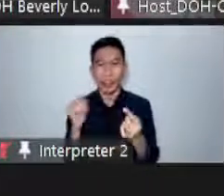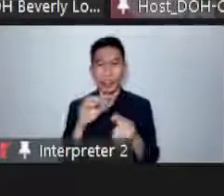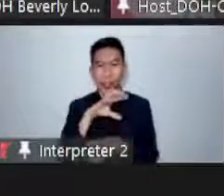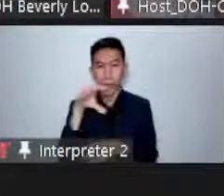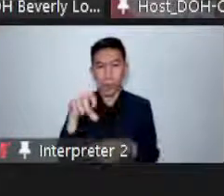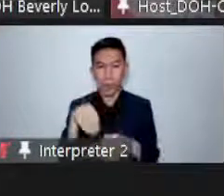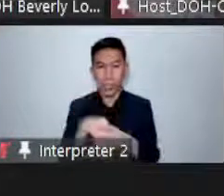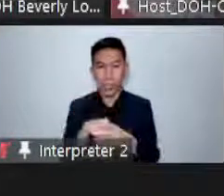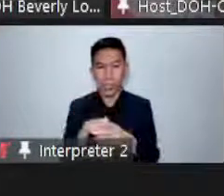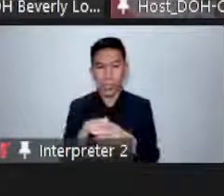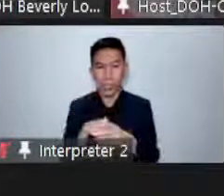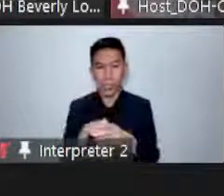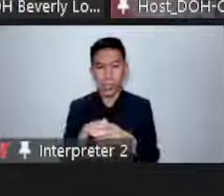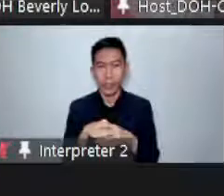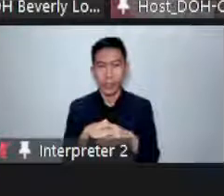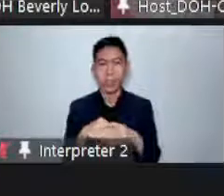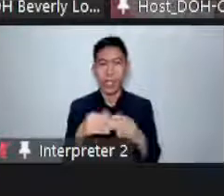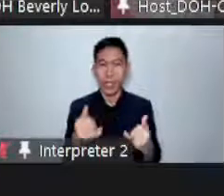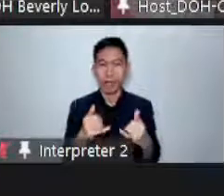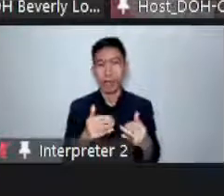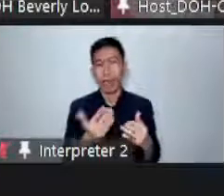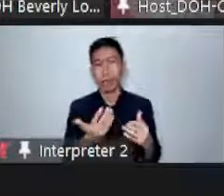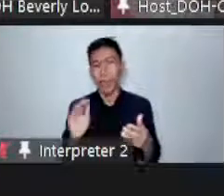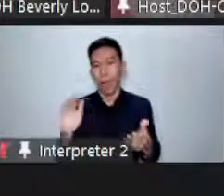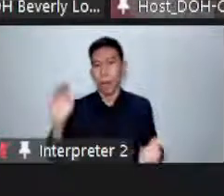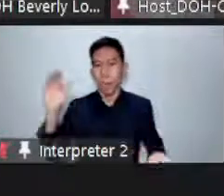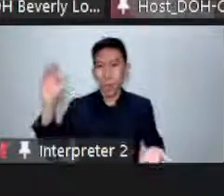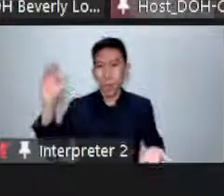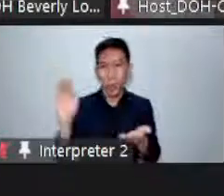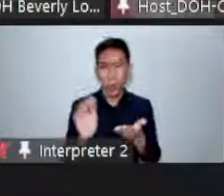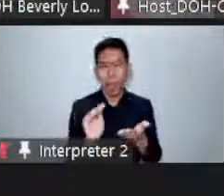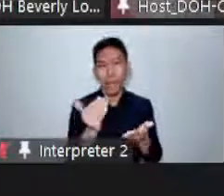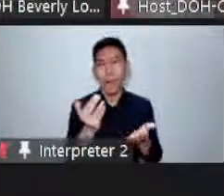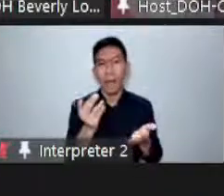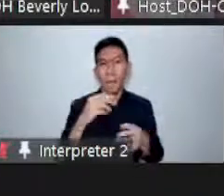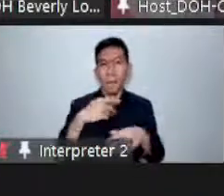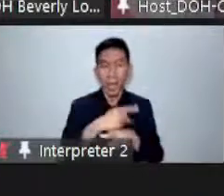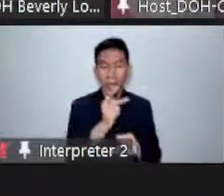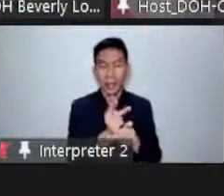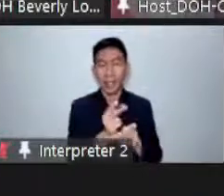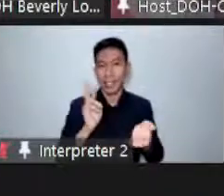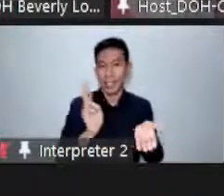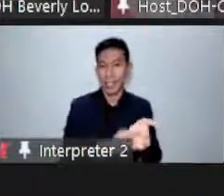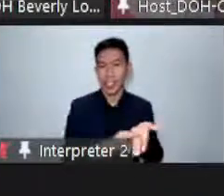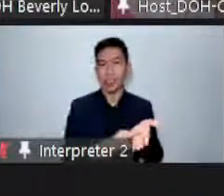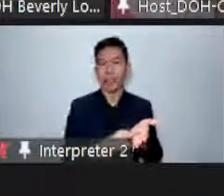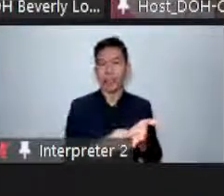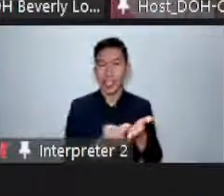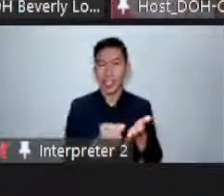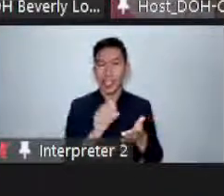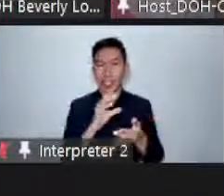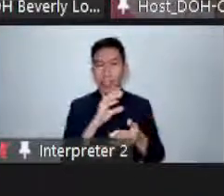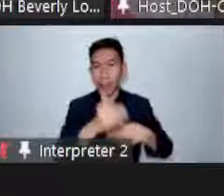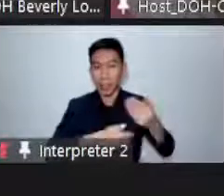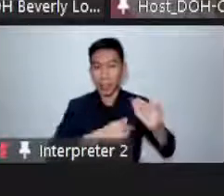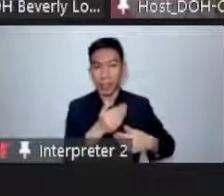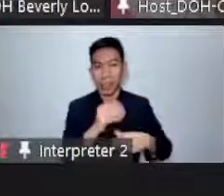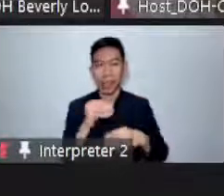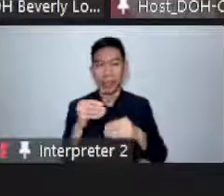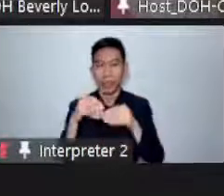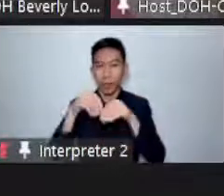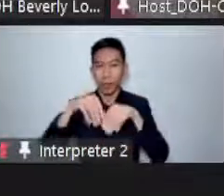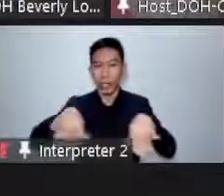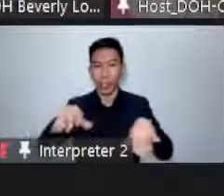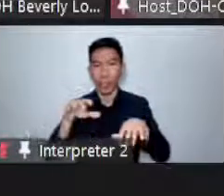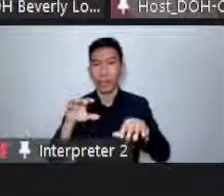including that they have already shortened the product registration and networking of pharmacies for good